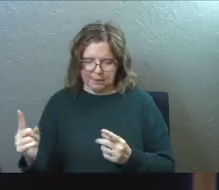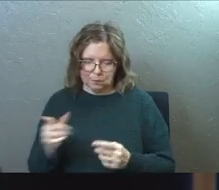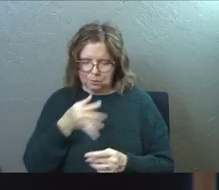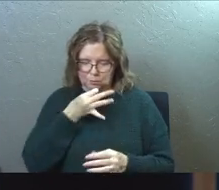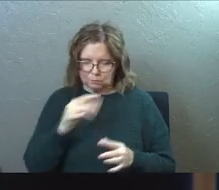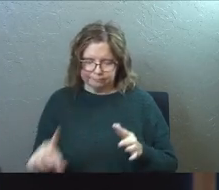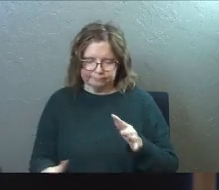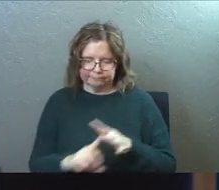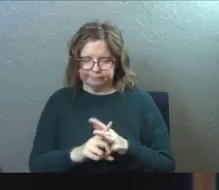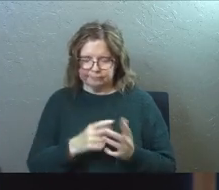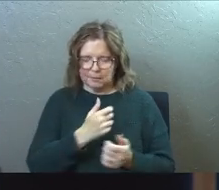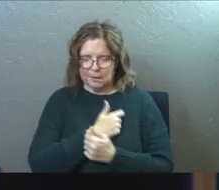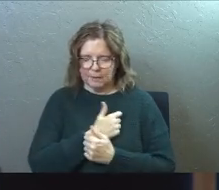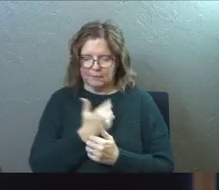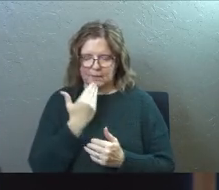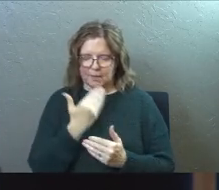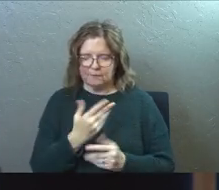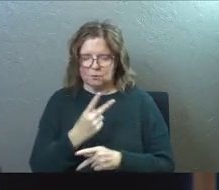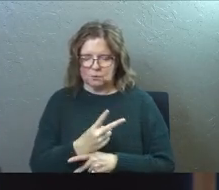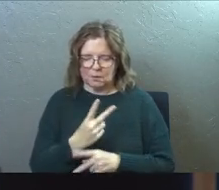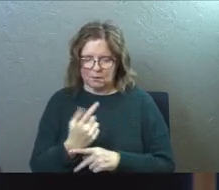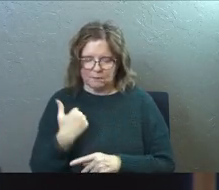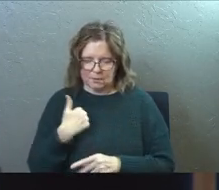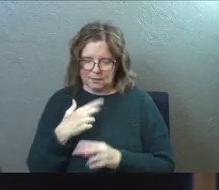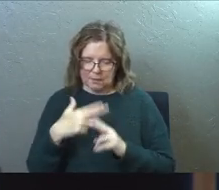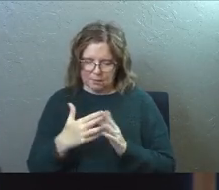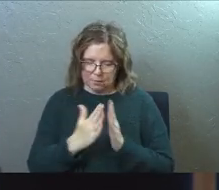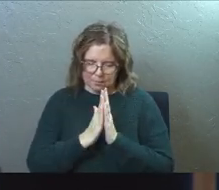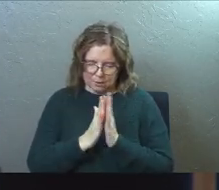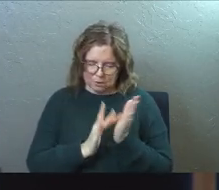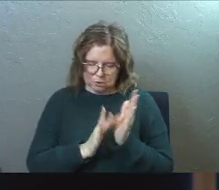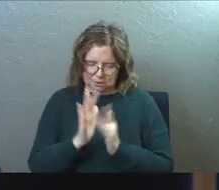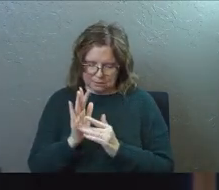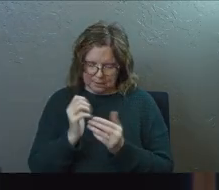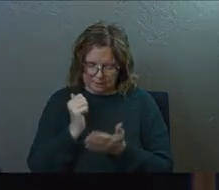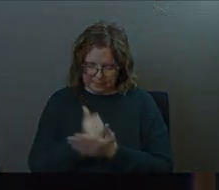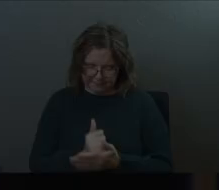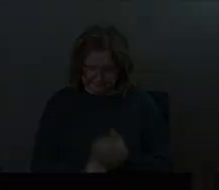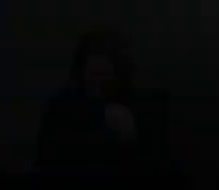We love you so much. Thanks for how you take care of us. It's in your name we pray, Jesus. Amen.